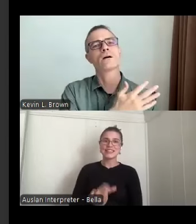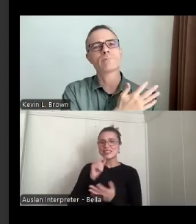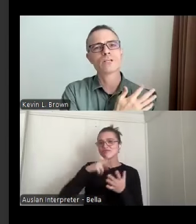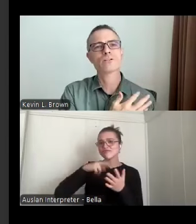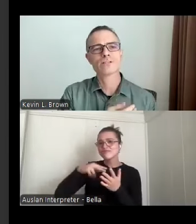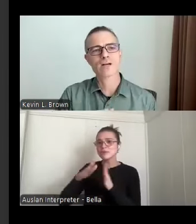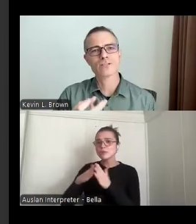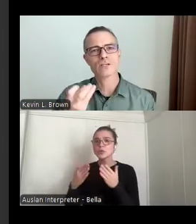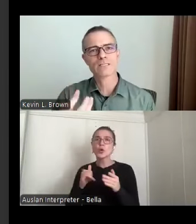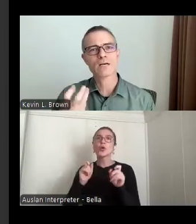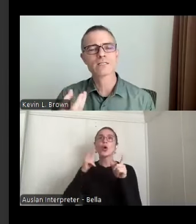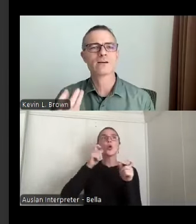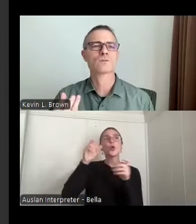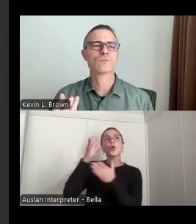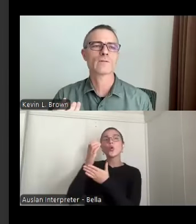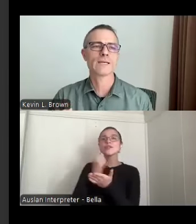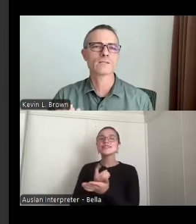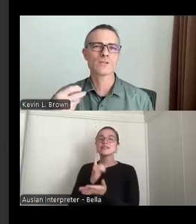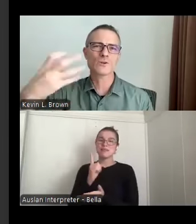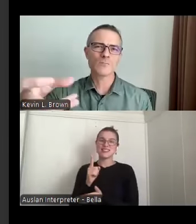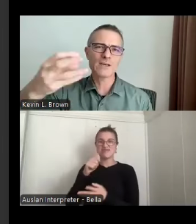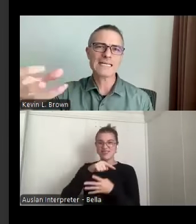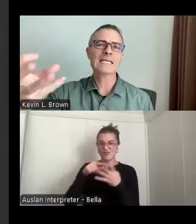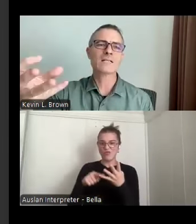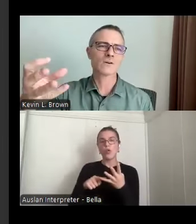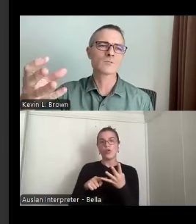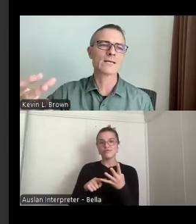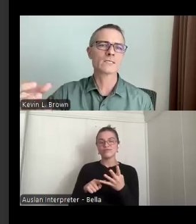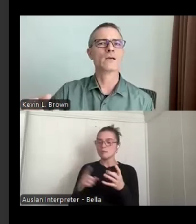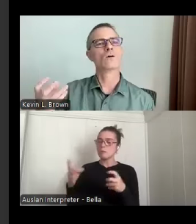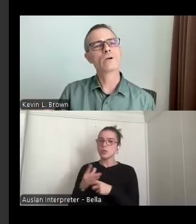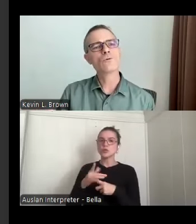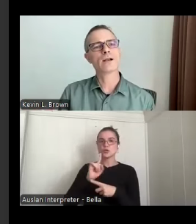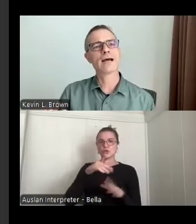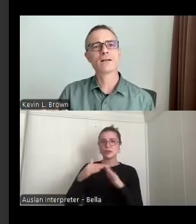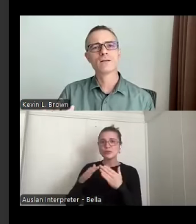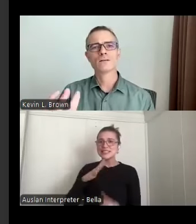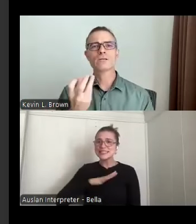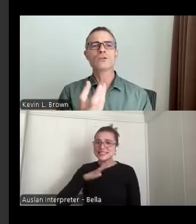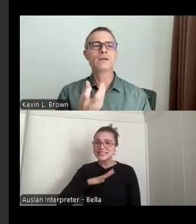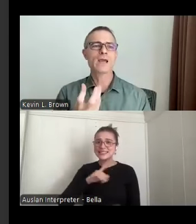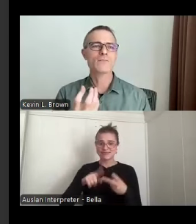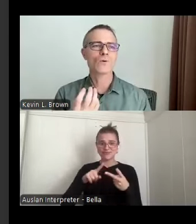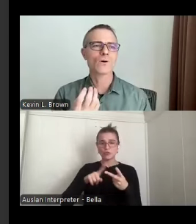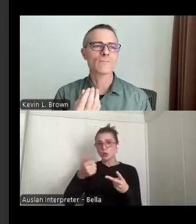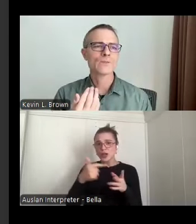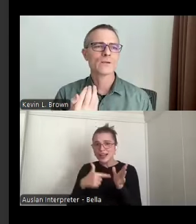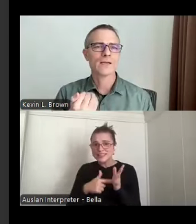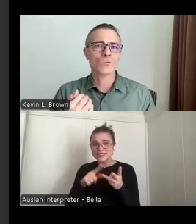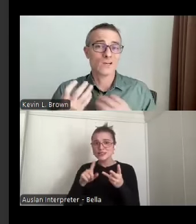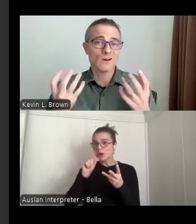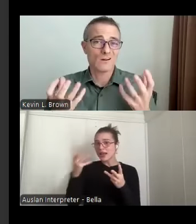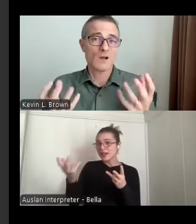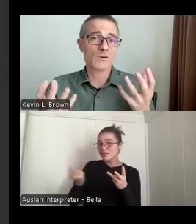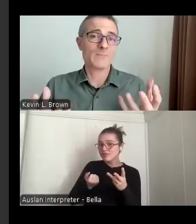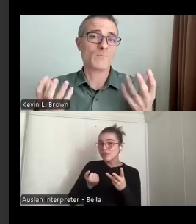courses on positioning strategy, but it's honestly those four things. What does your community need in the first place? What are you good at? What can you get paid for? And